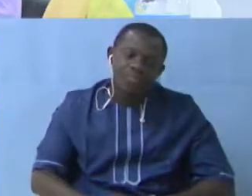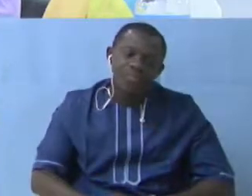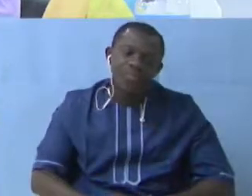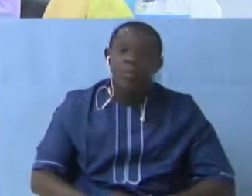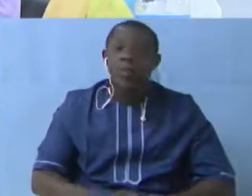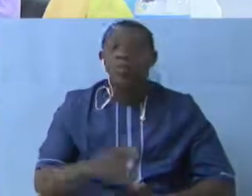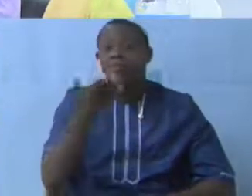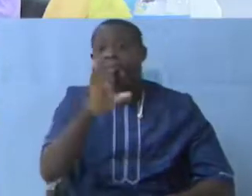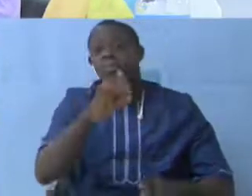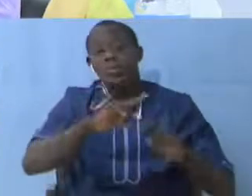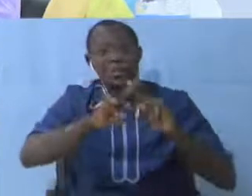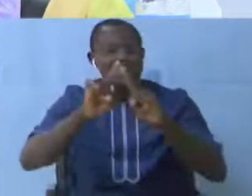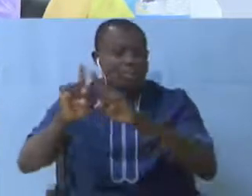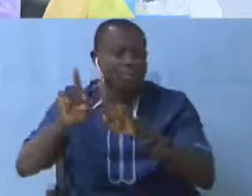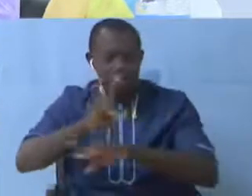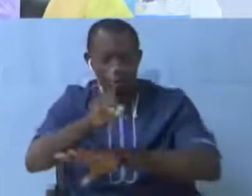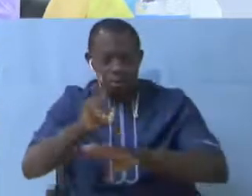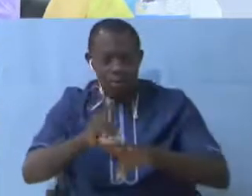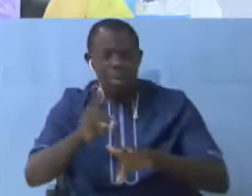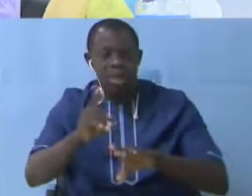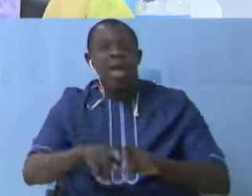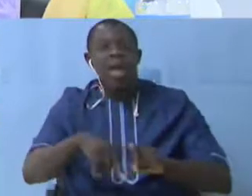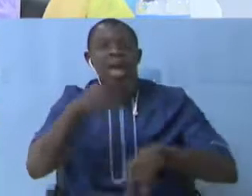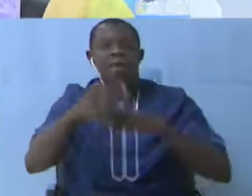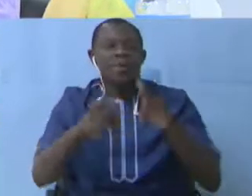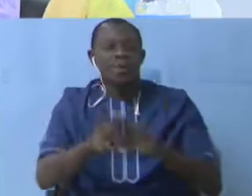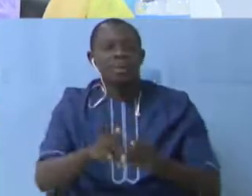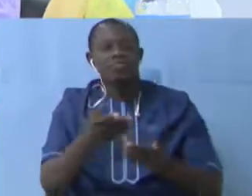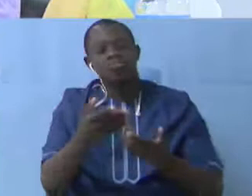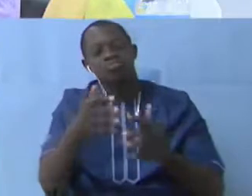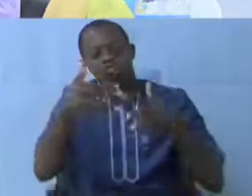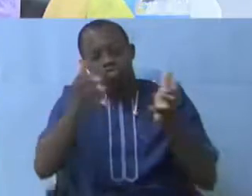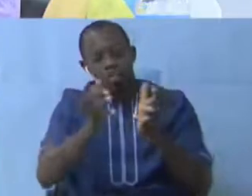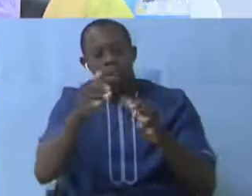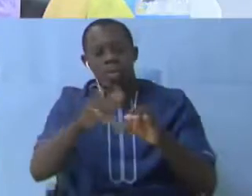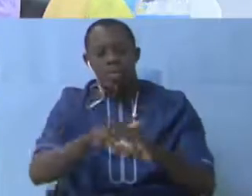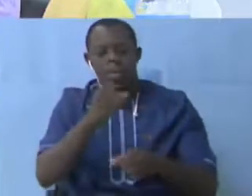different quarters, and then the coalition drew a budget